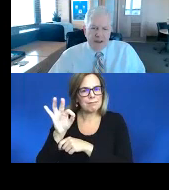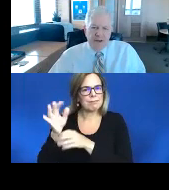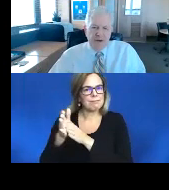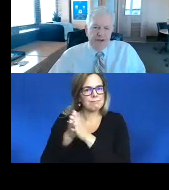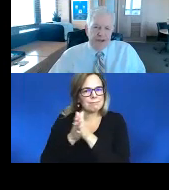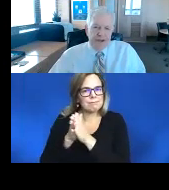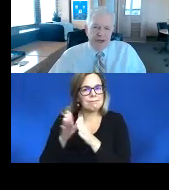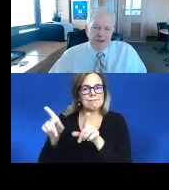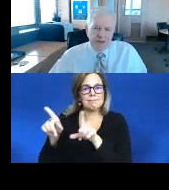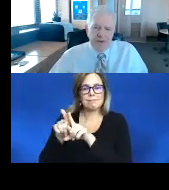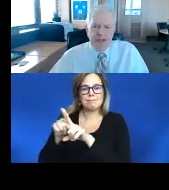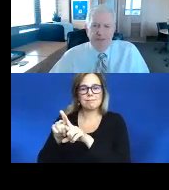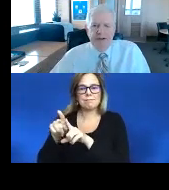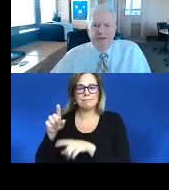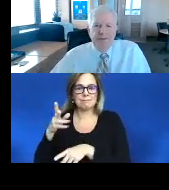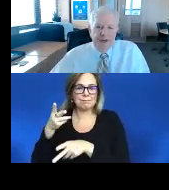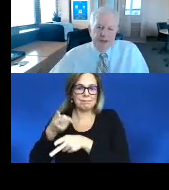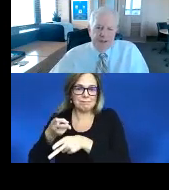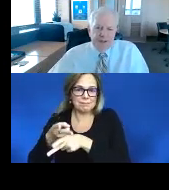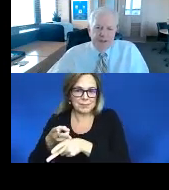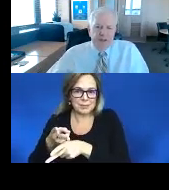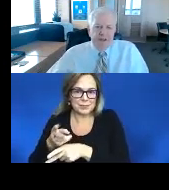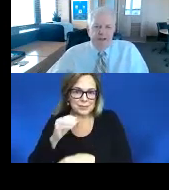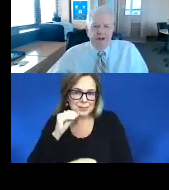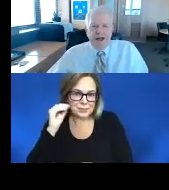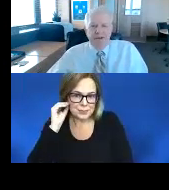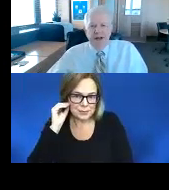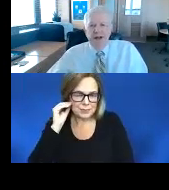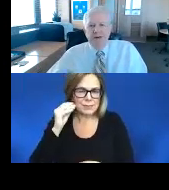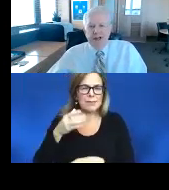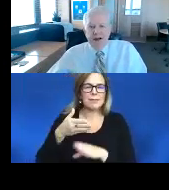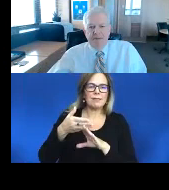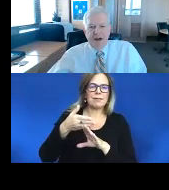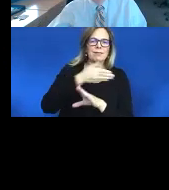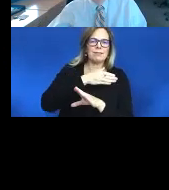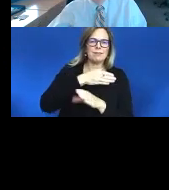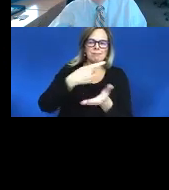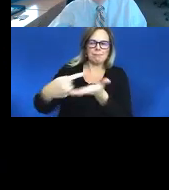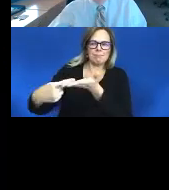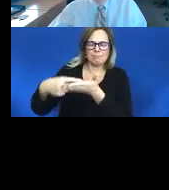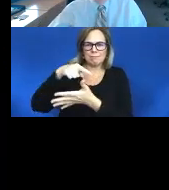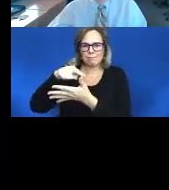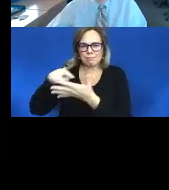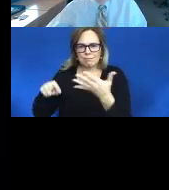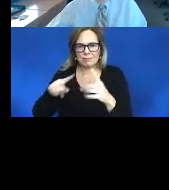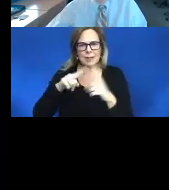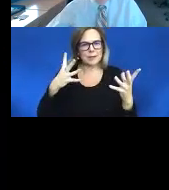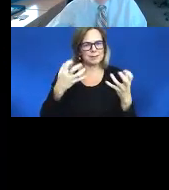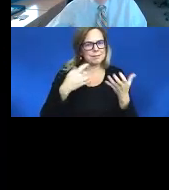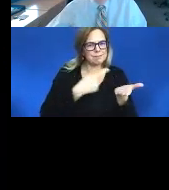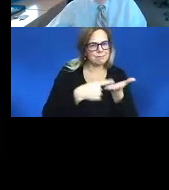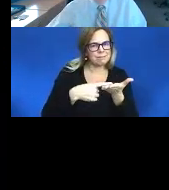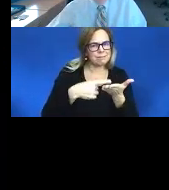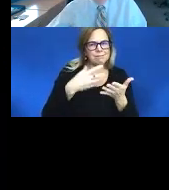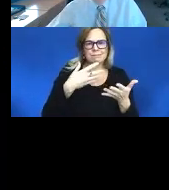I get to our agenda, I do want to spend a few minutes on a topic that I know is top of mind for many of you, whether you're a